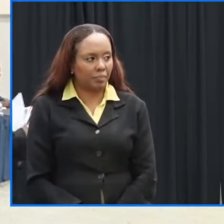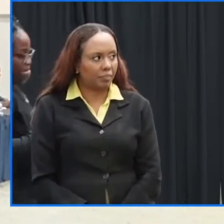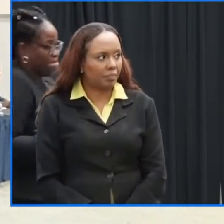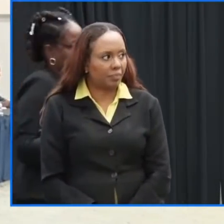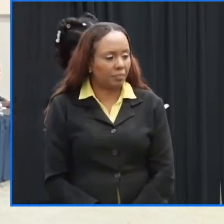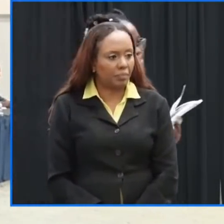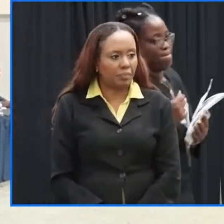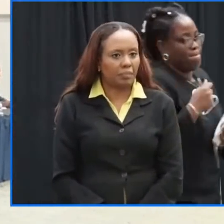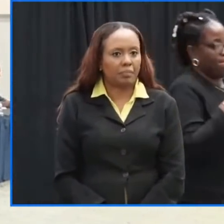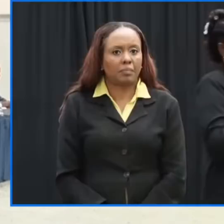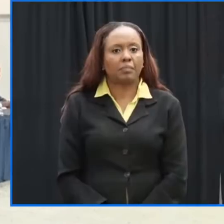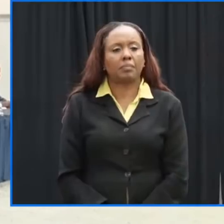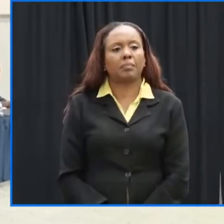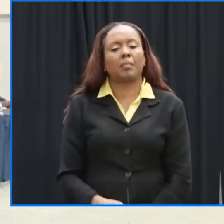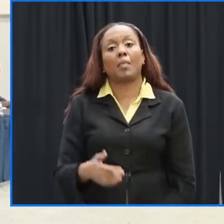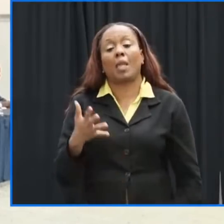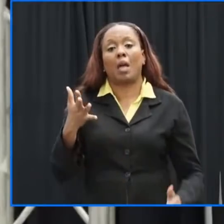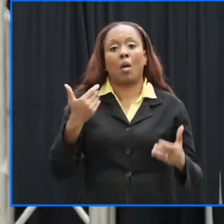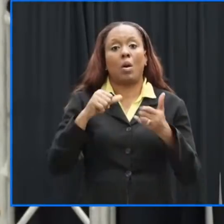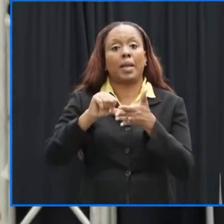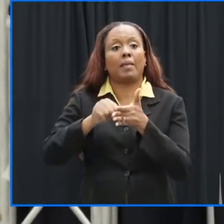just want to reemphasize that last point.